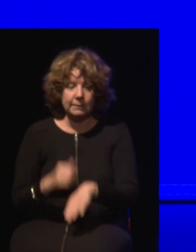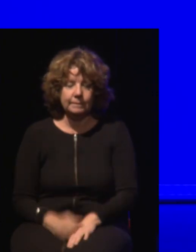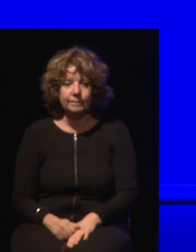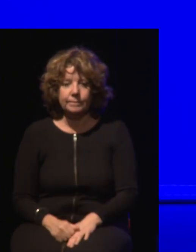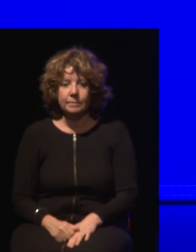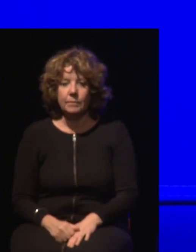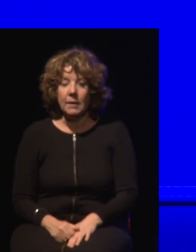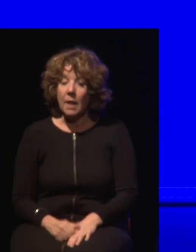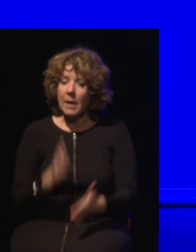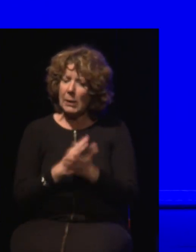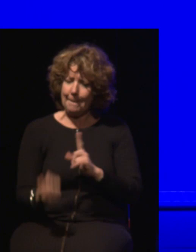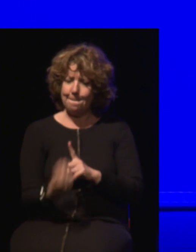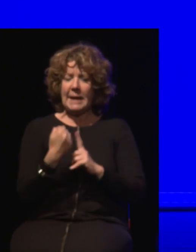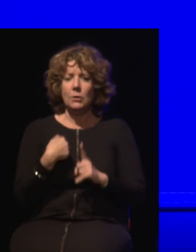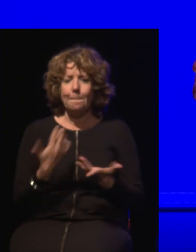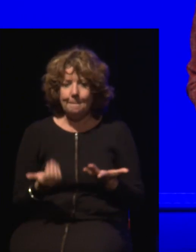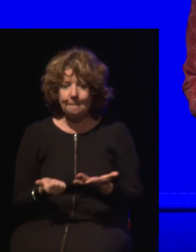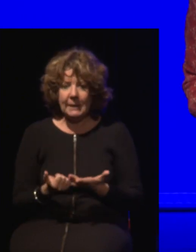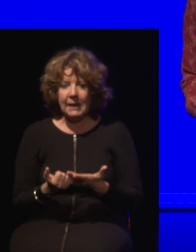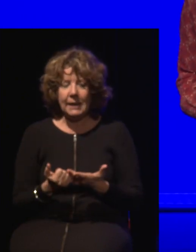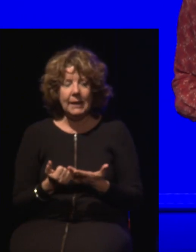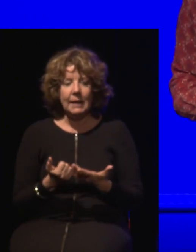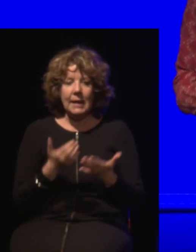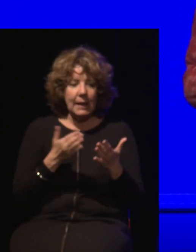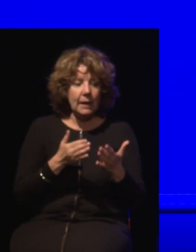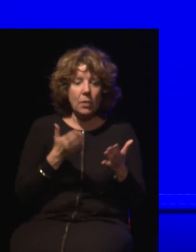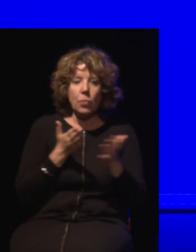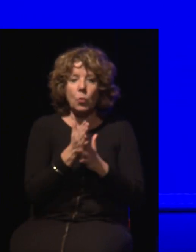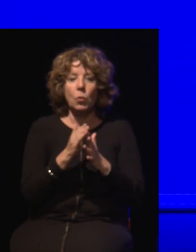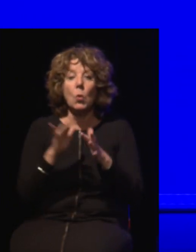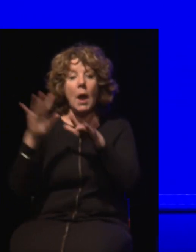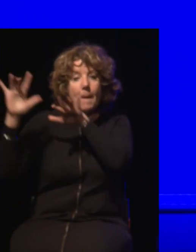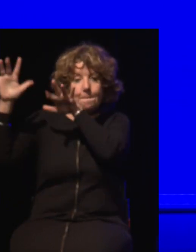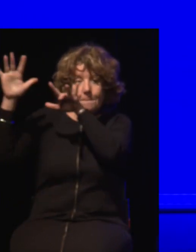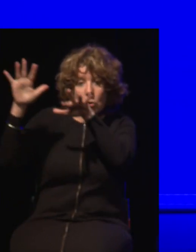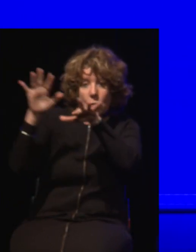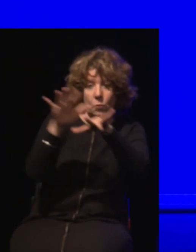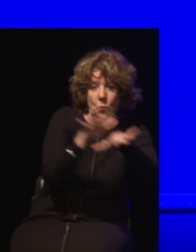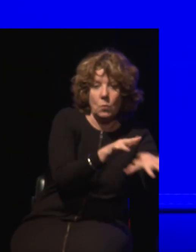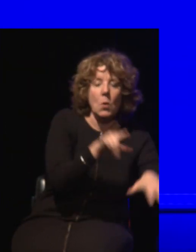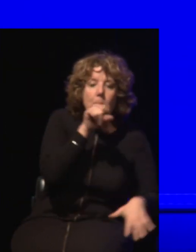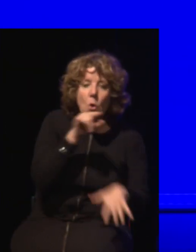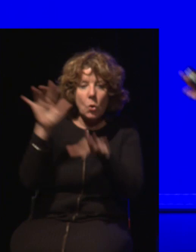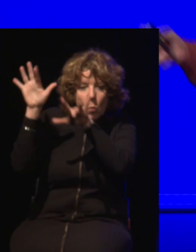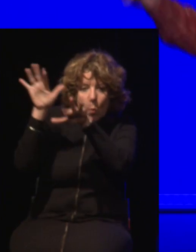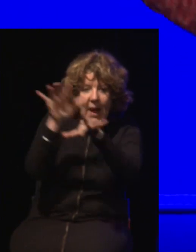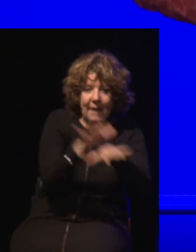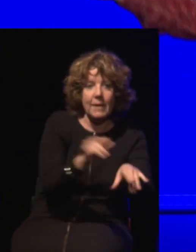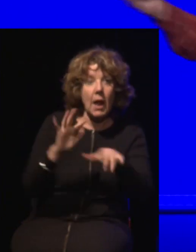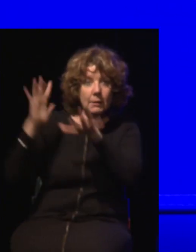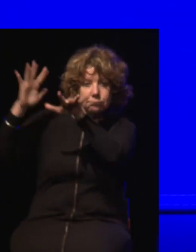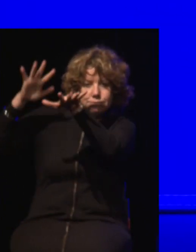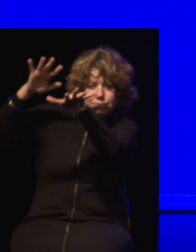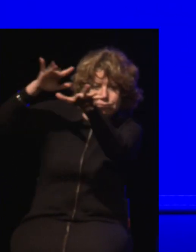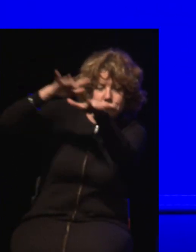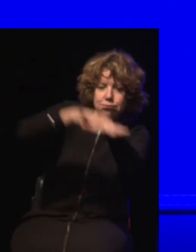this first became apparent to me in the experience of a bird wave. Now, a bird wave is a mixed species feeding flock that